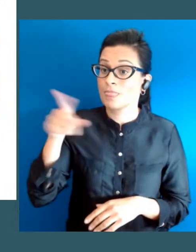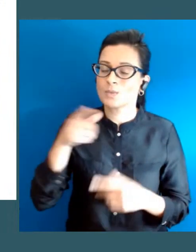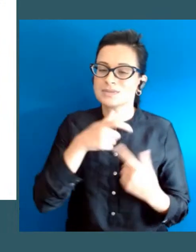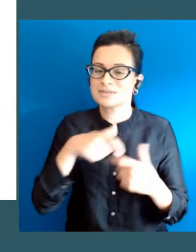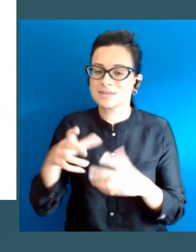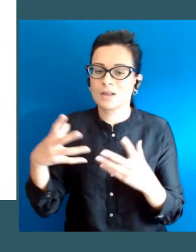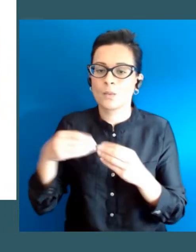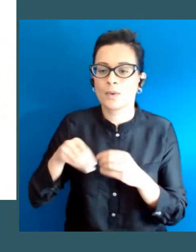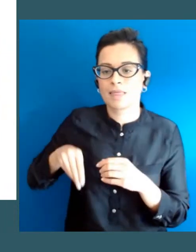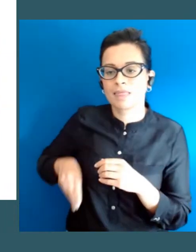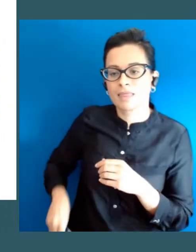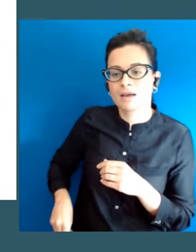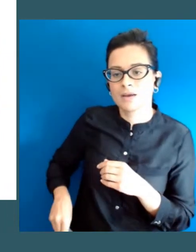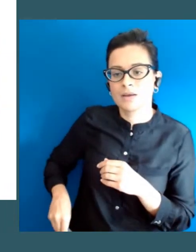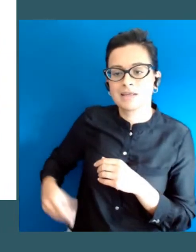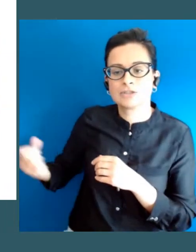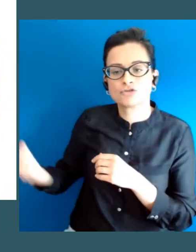So